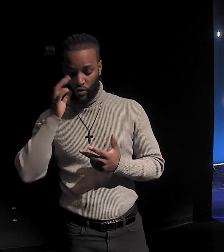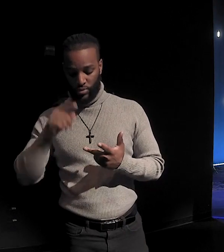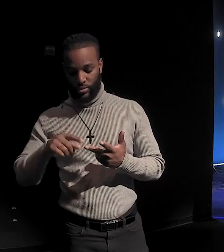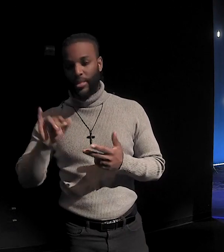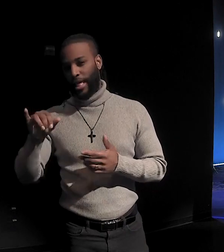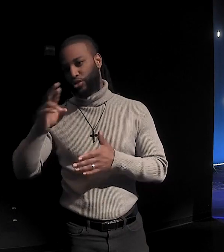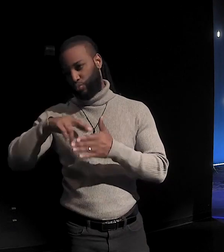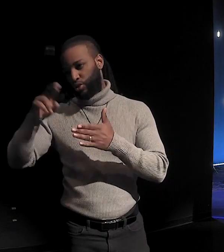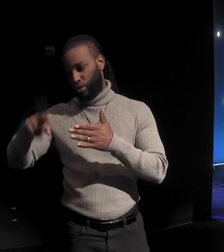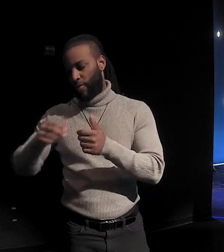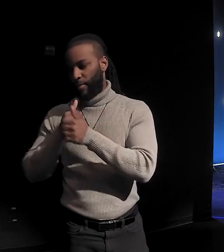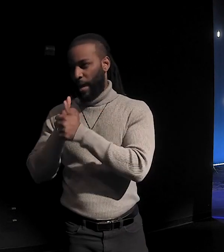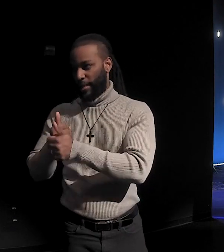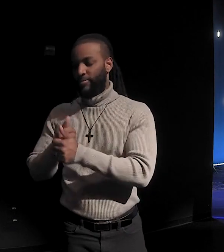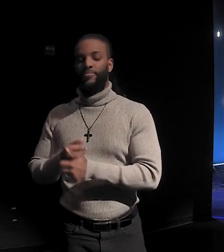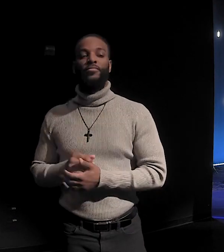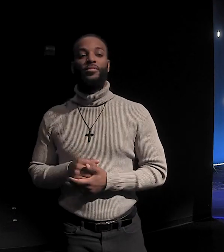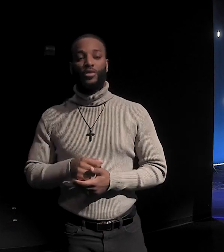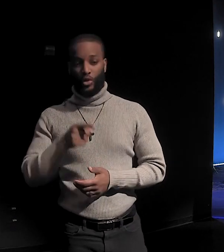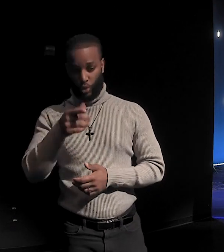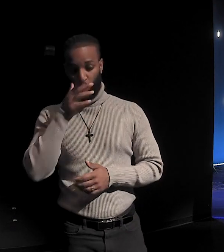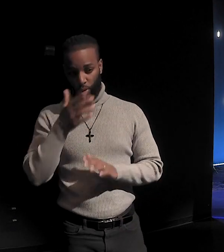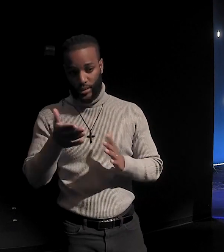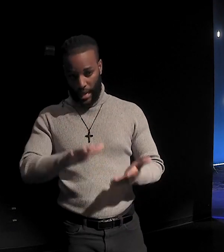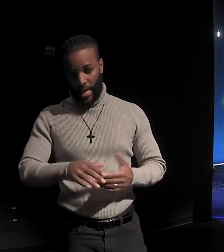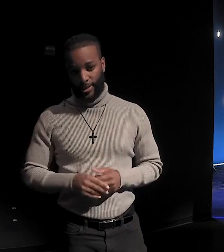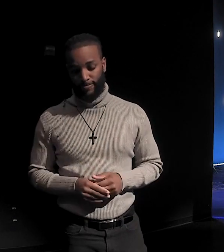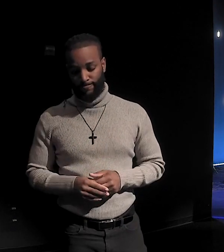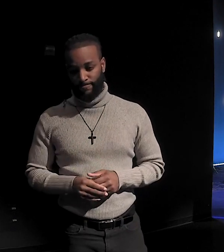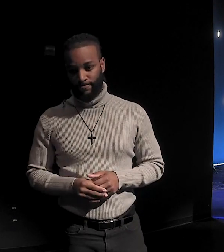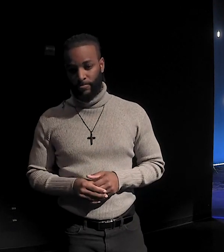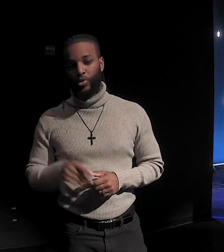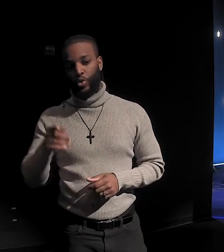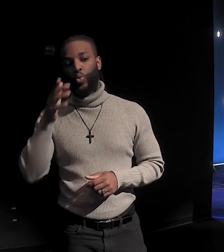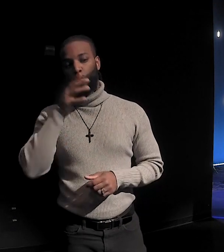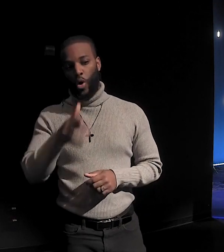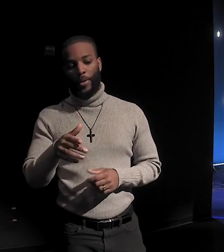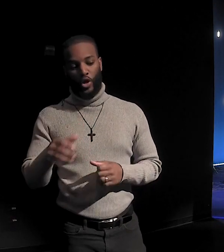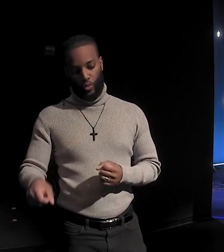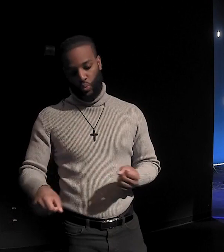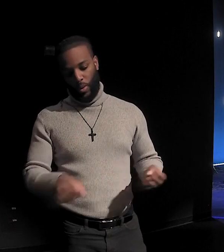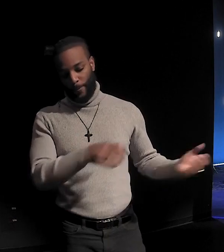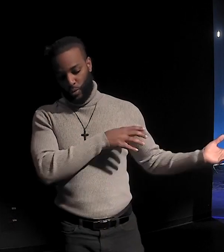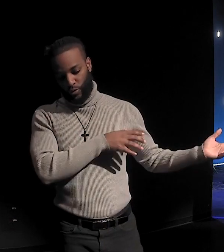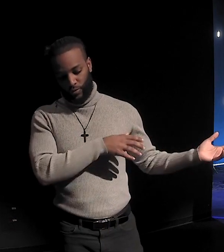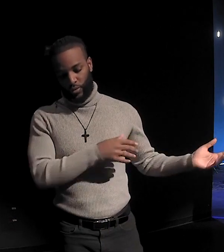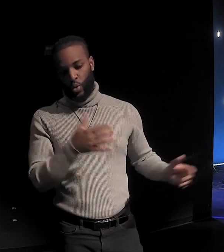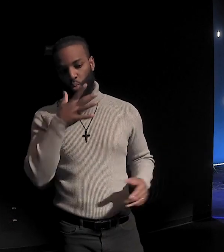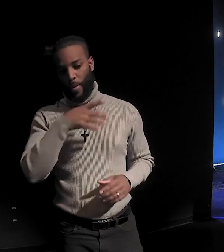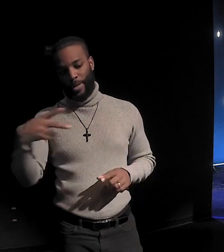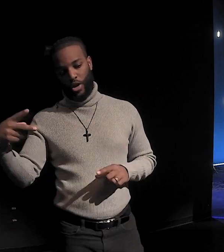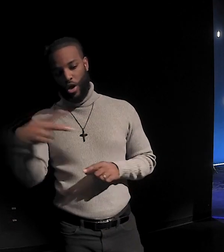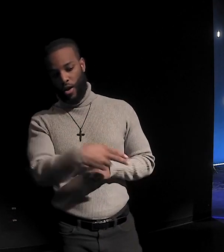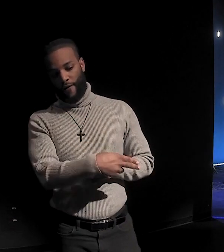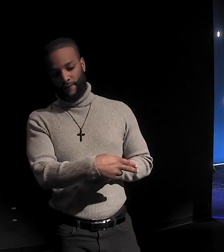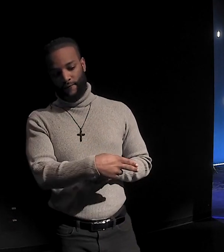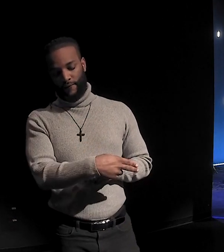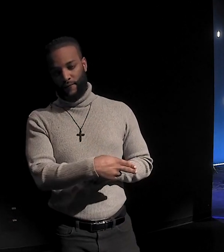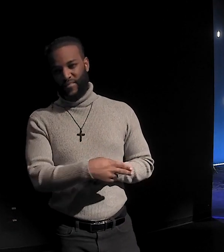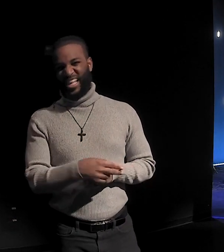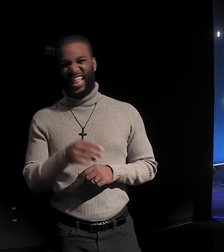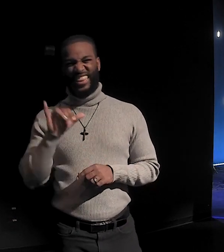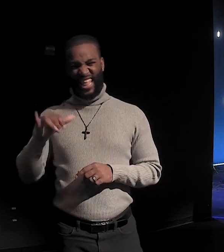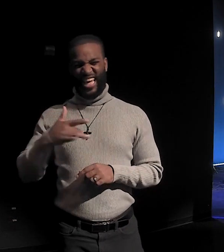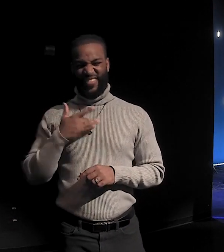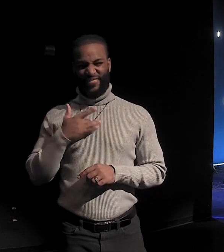of abiding, you will die. You'll be removed. You'll be cut off. Now, this can feel